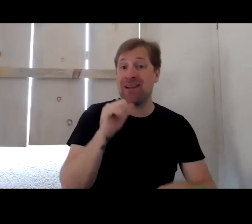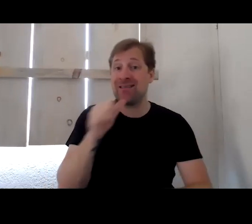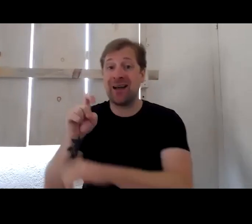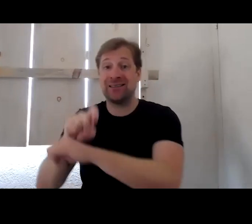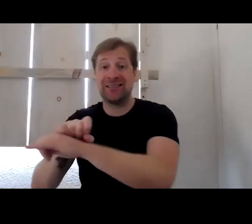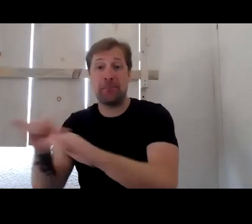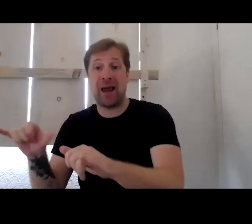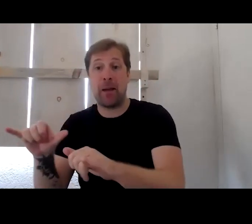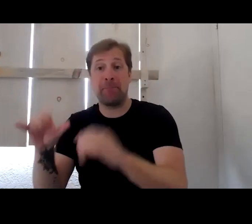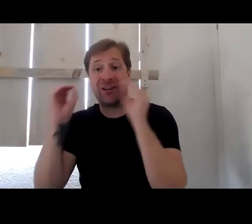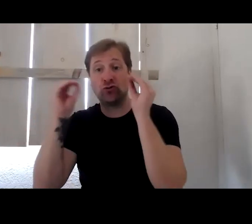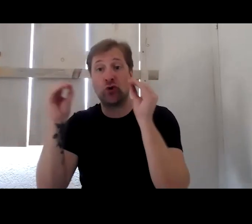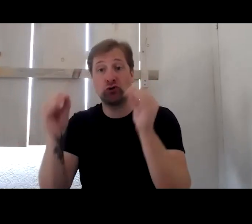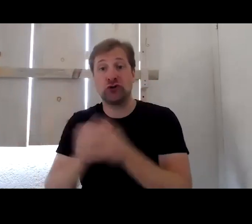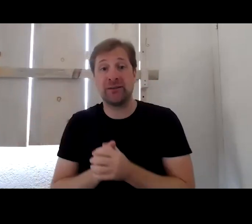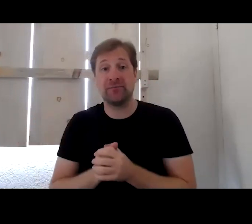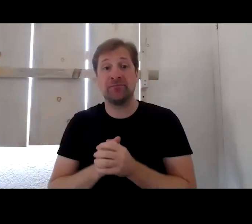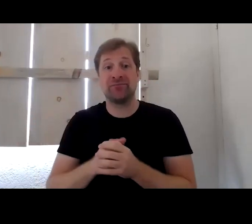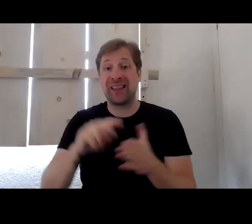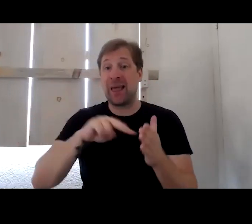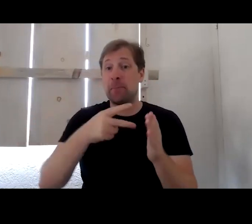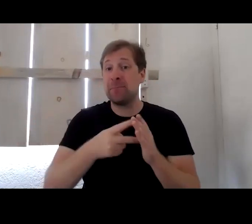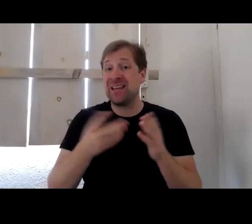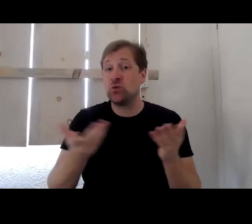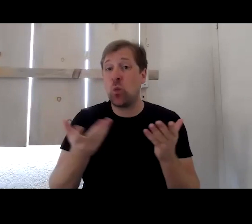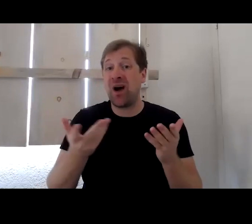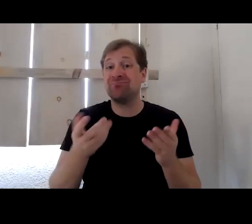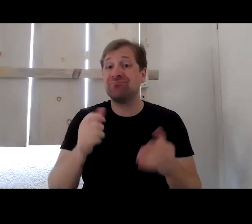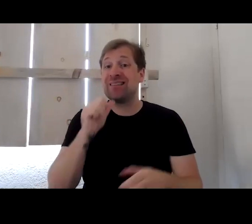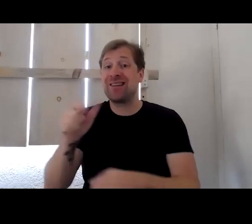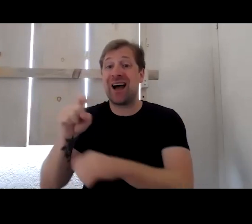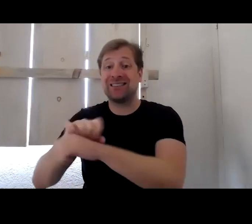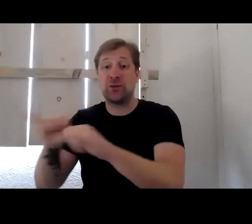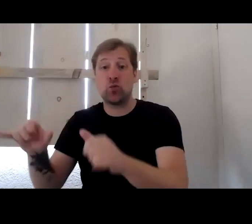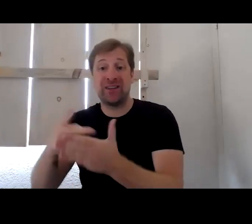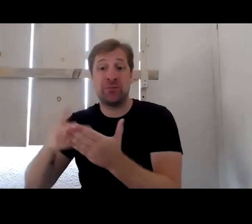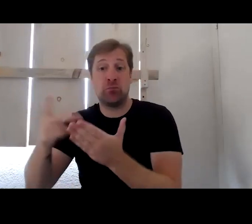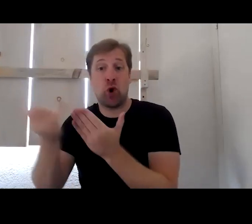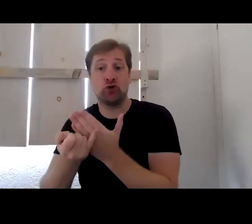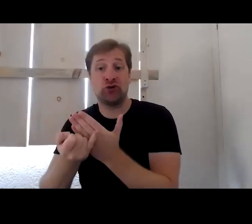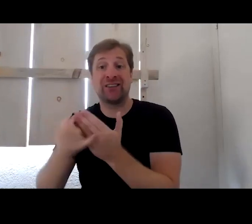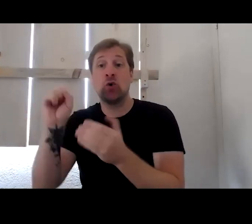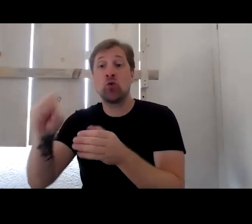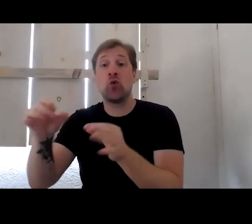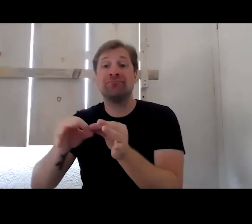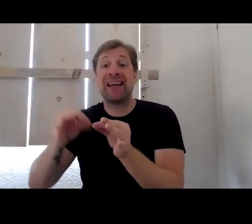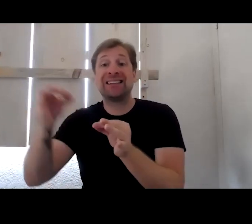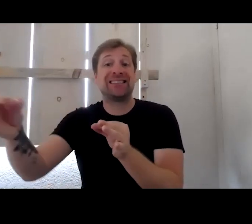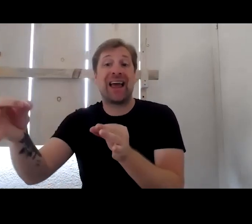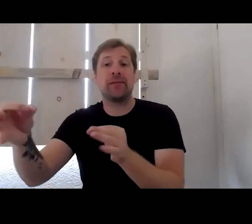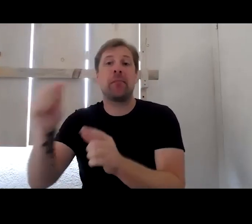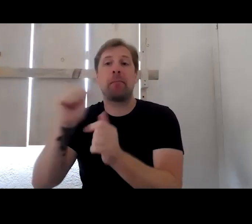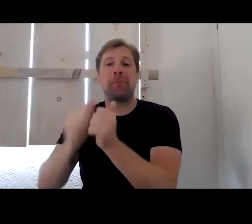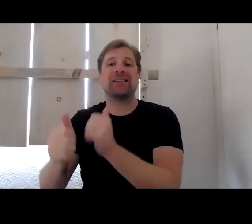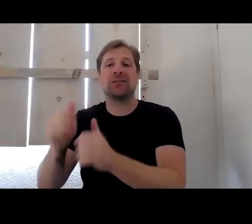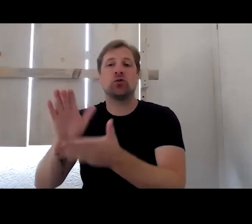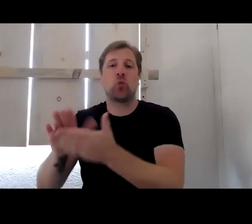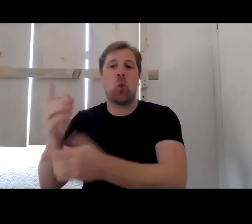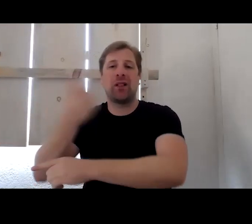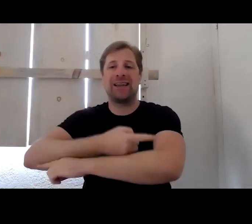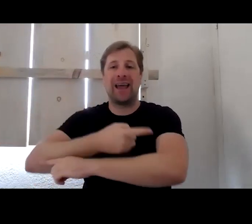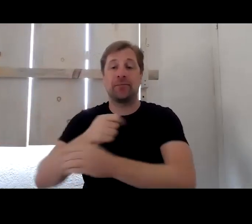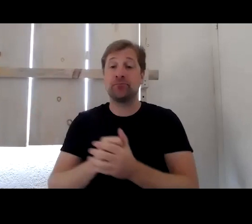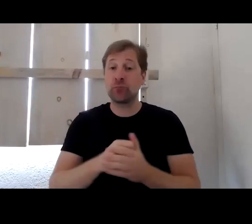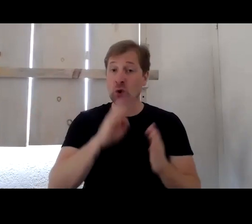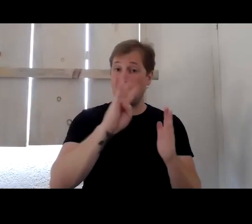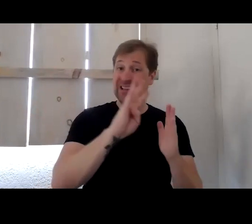instruction. And some of these asynchronous projects that students are working on could extend beyond the school day. For schedules,